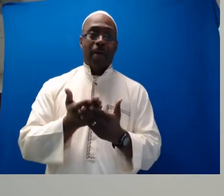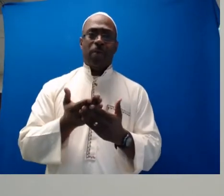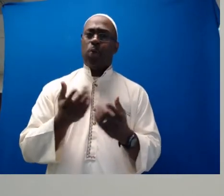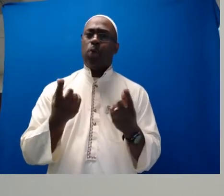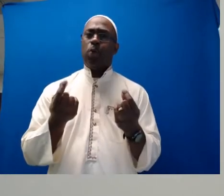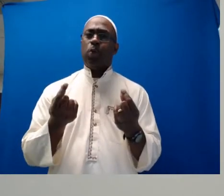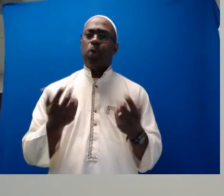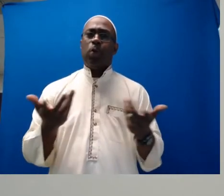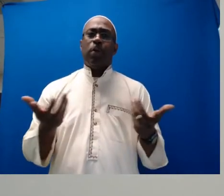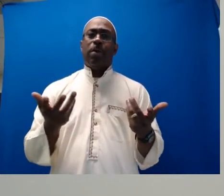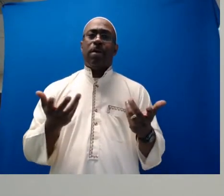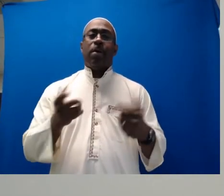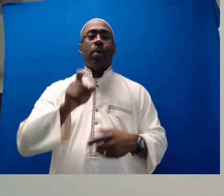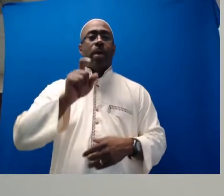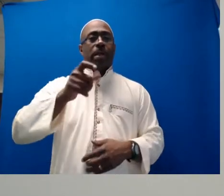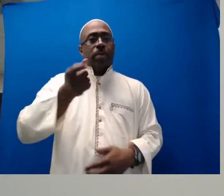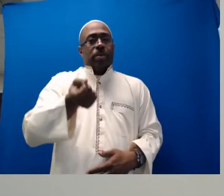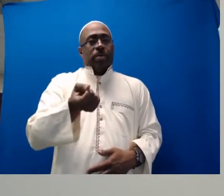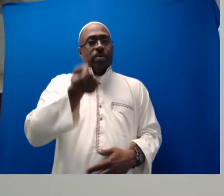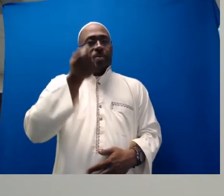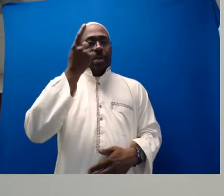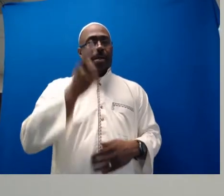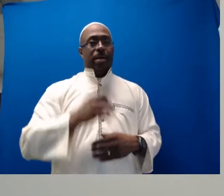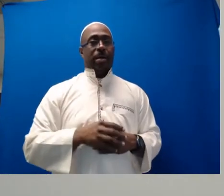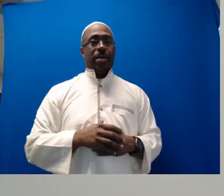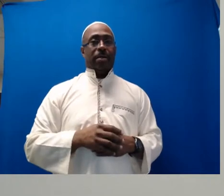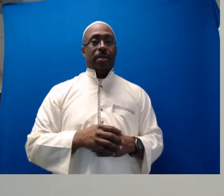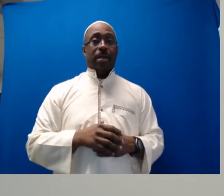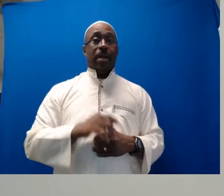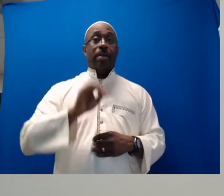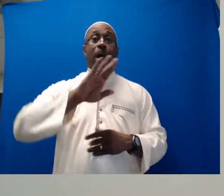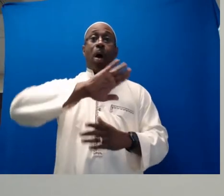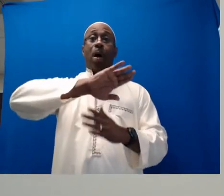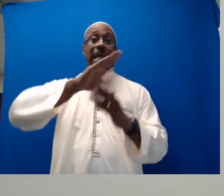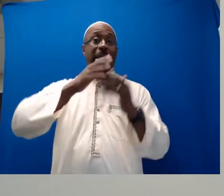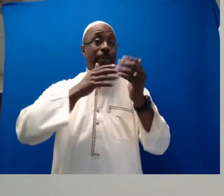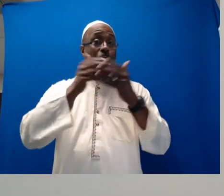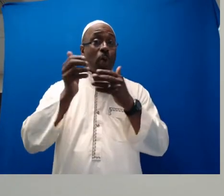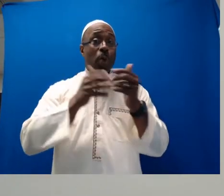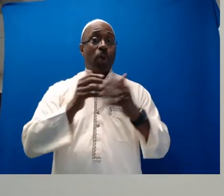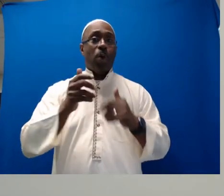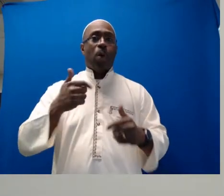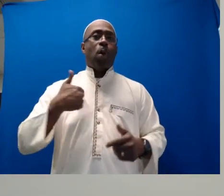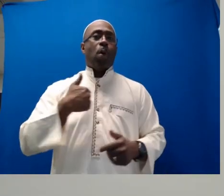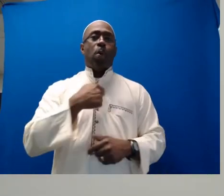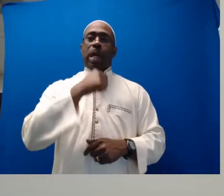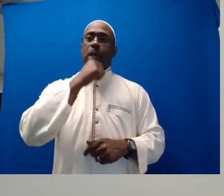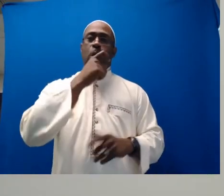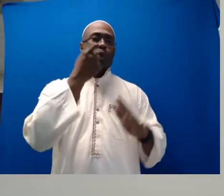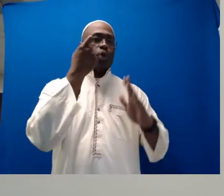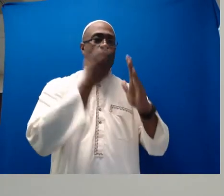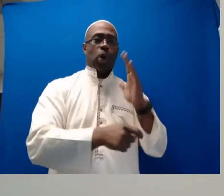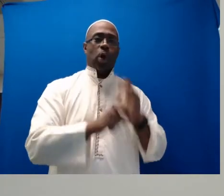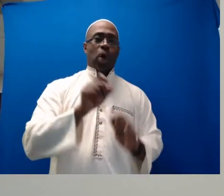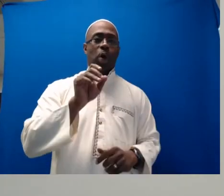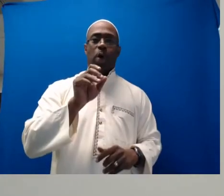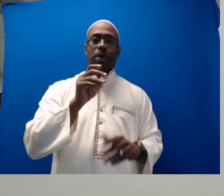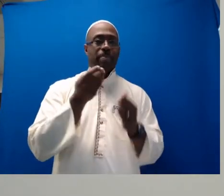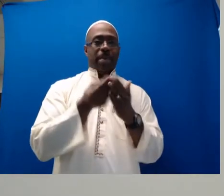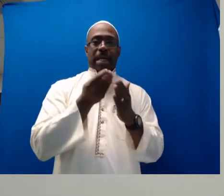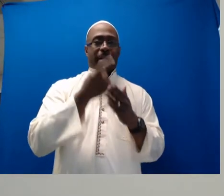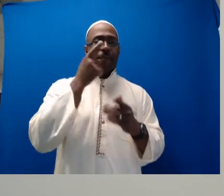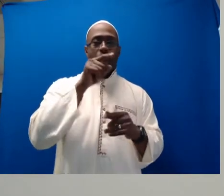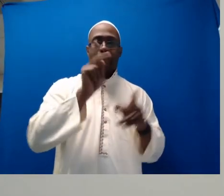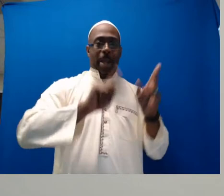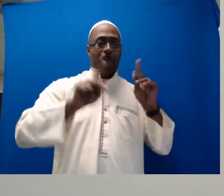We need to understand, ahibba, that although we don't charge a fee to come to the masjid,